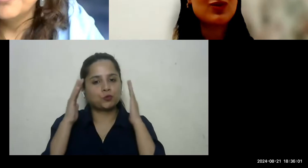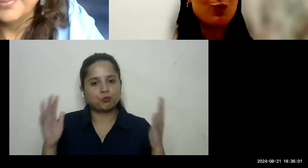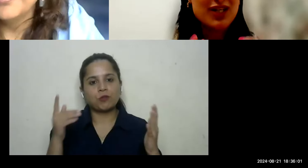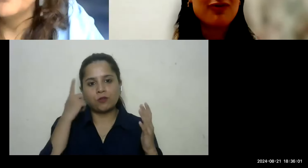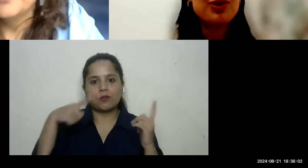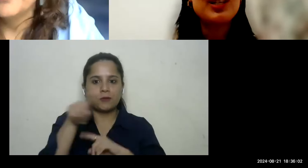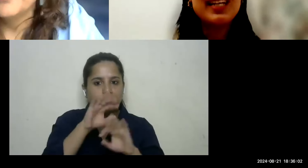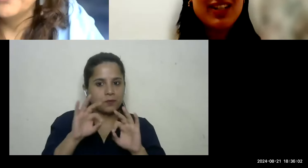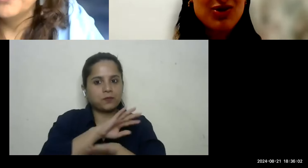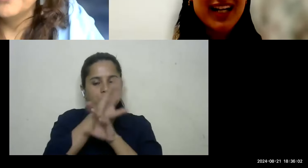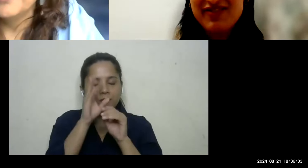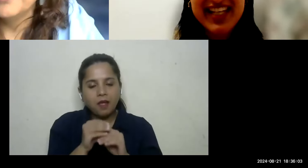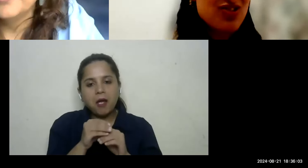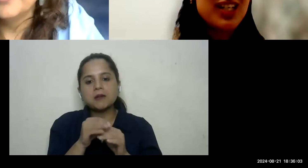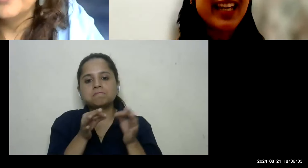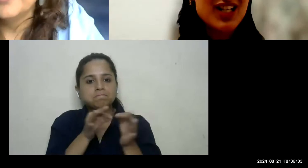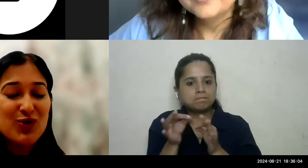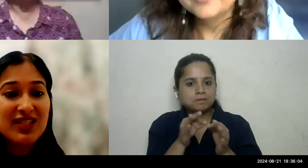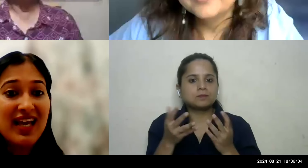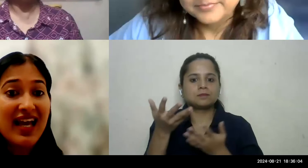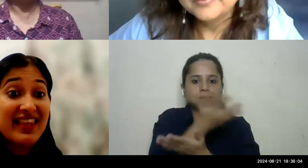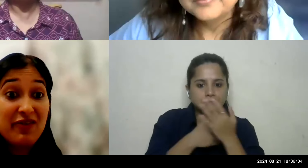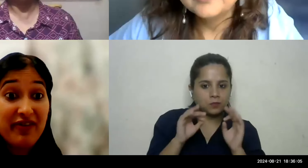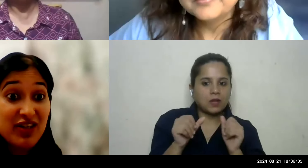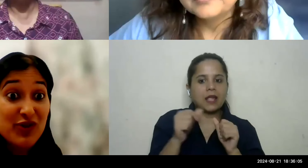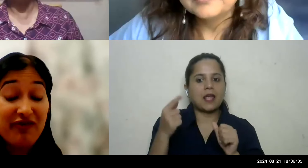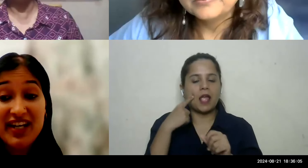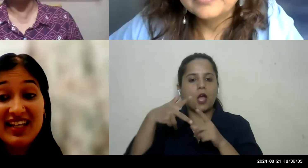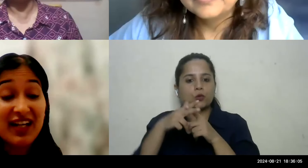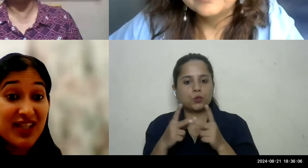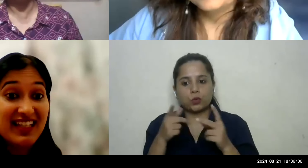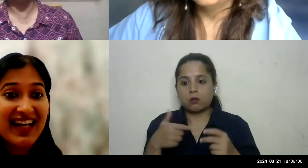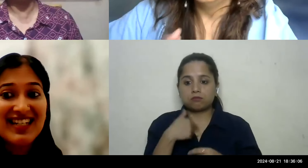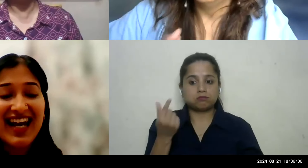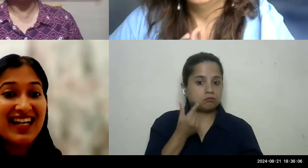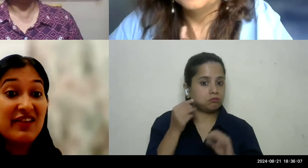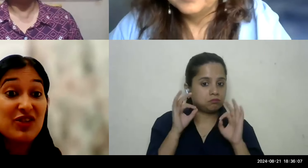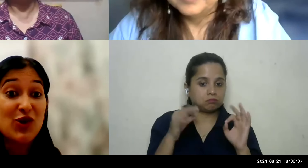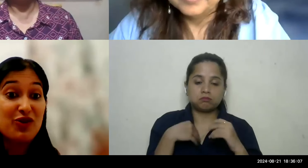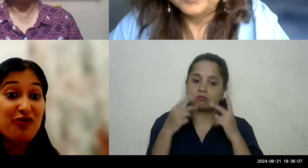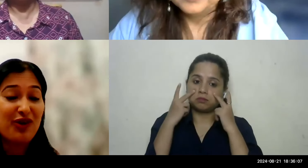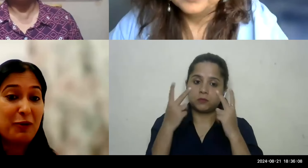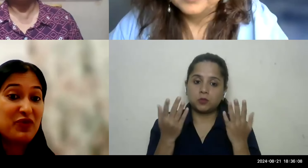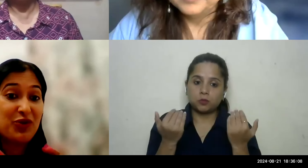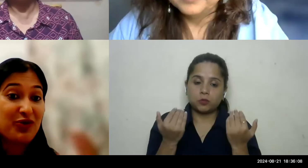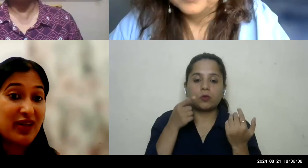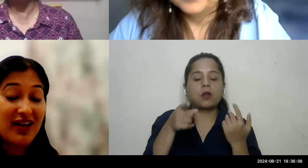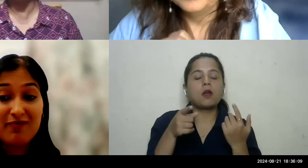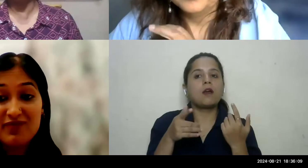through these wonderful, interactive, engaging AI tools. They were very user-friendly. I could see that. And there was a lot of,